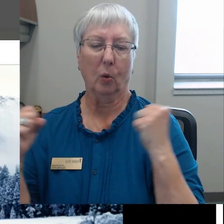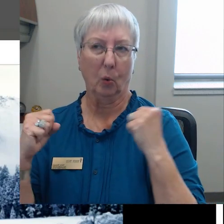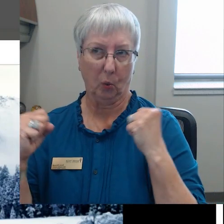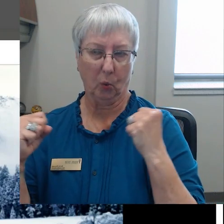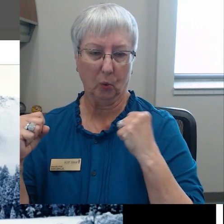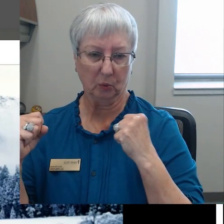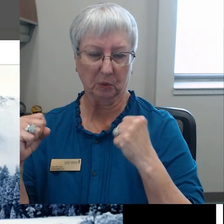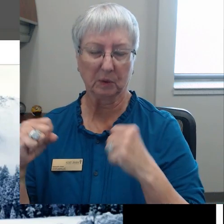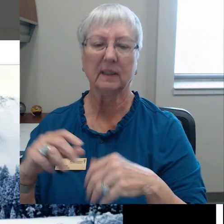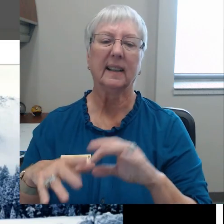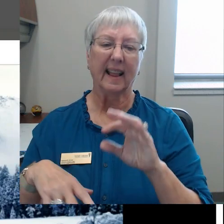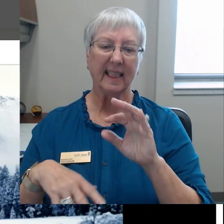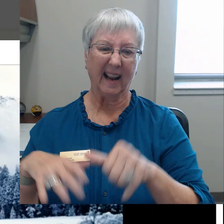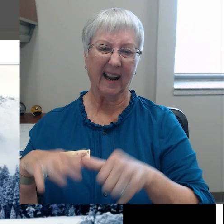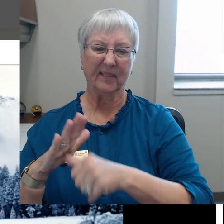of